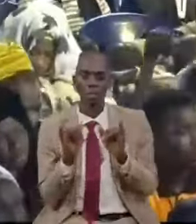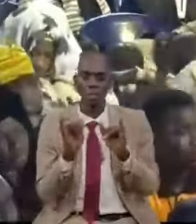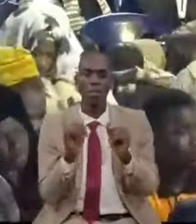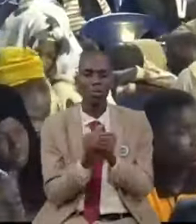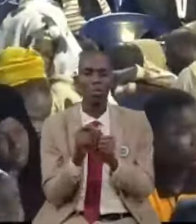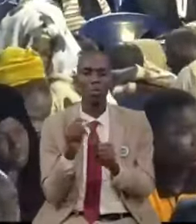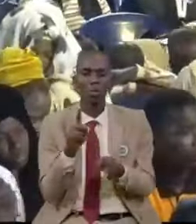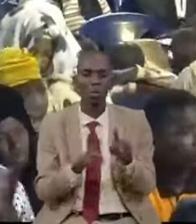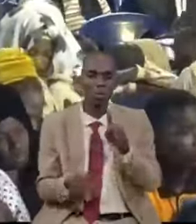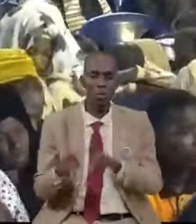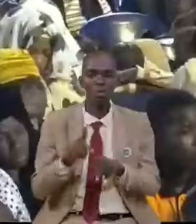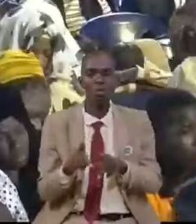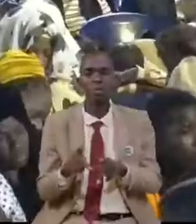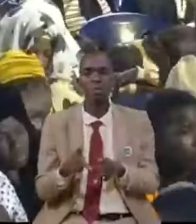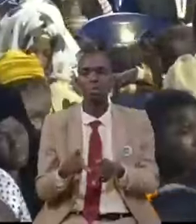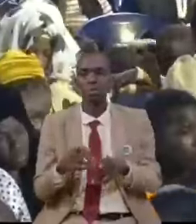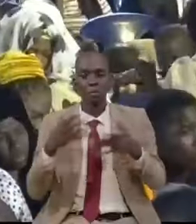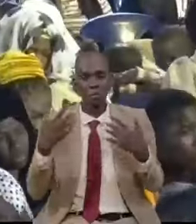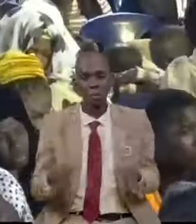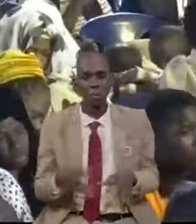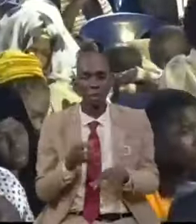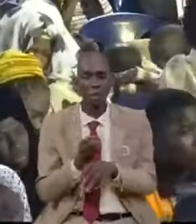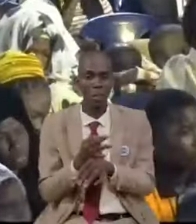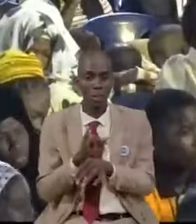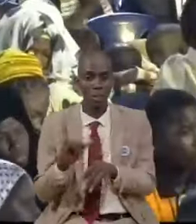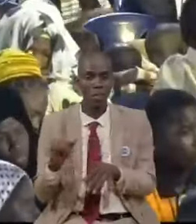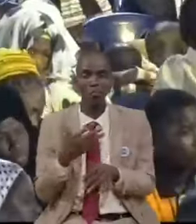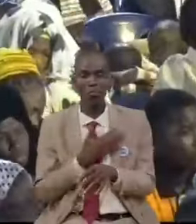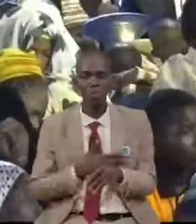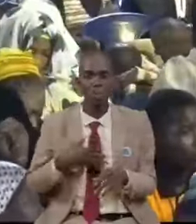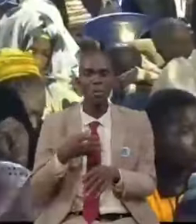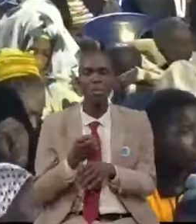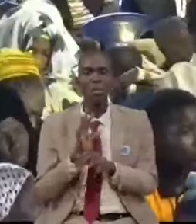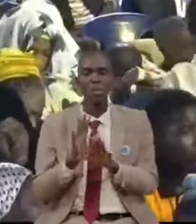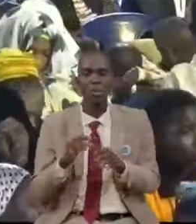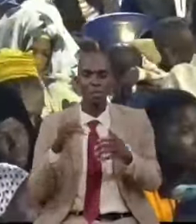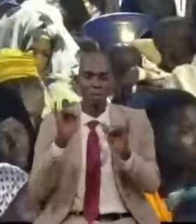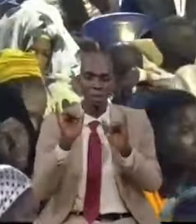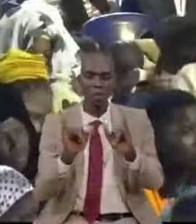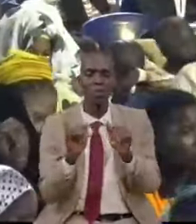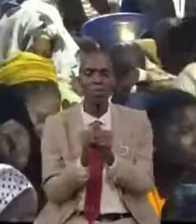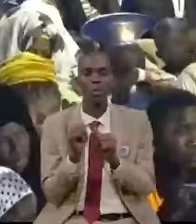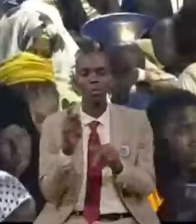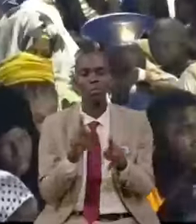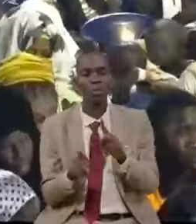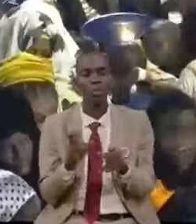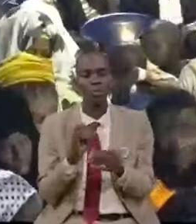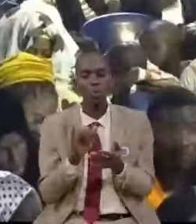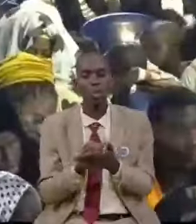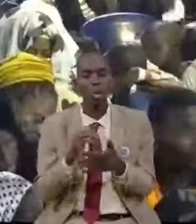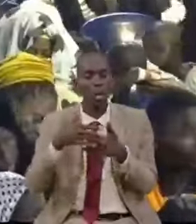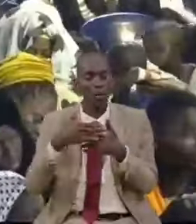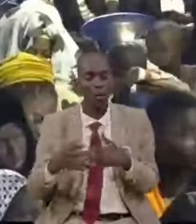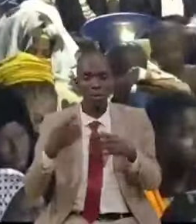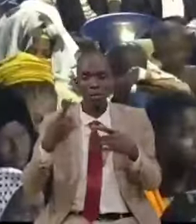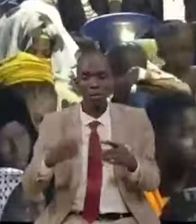the congregation so that the people, after the miracle prayer, you'll be able to help them and identify with